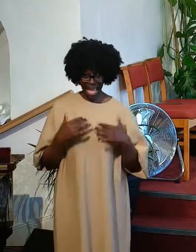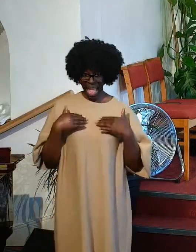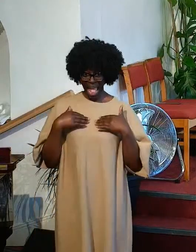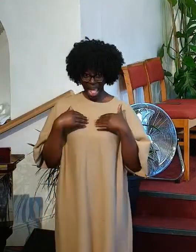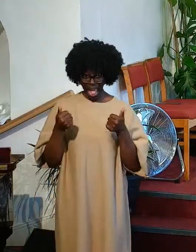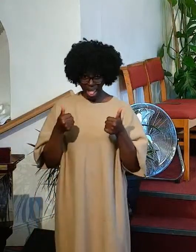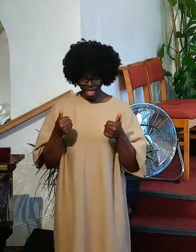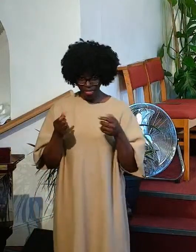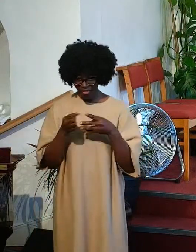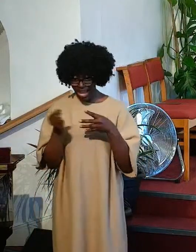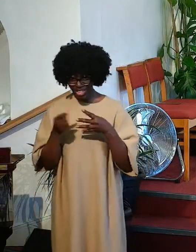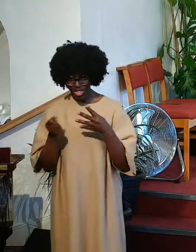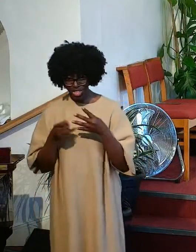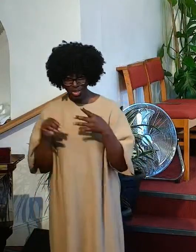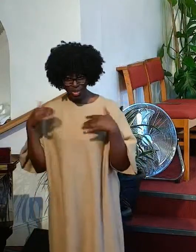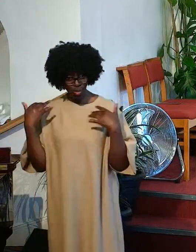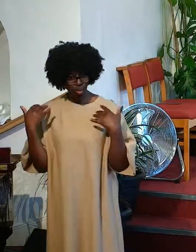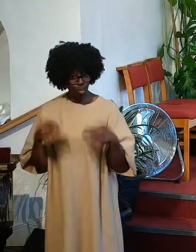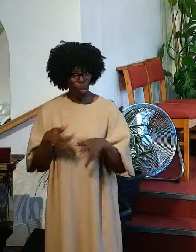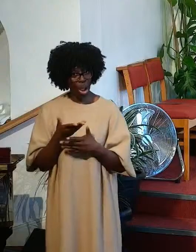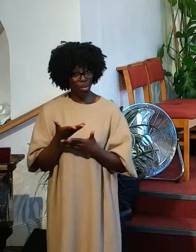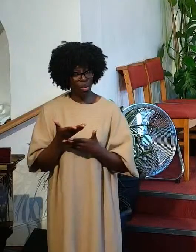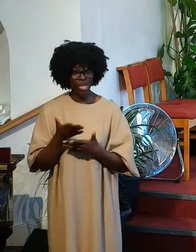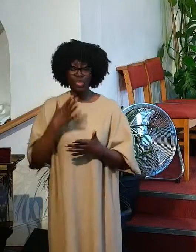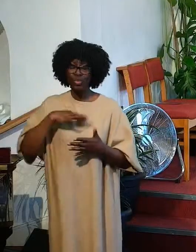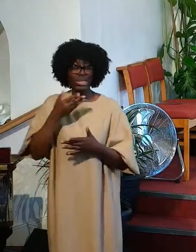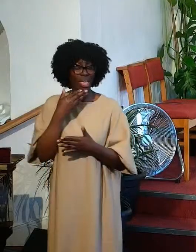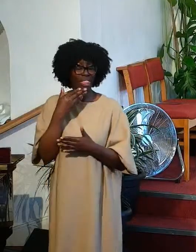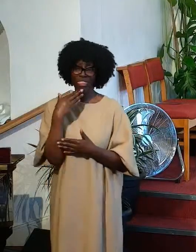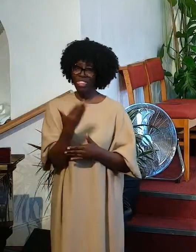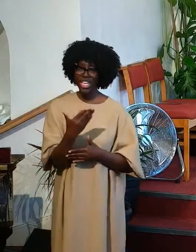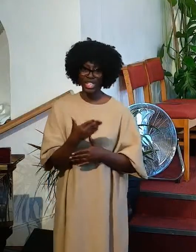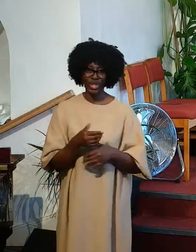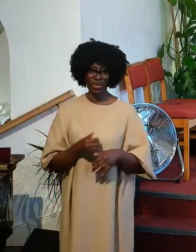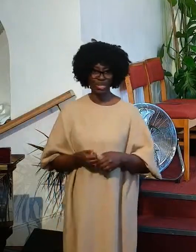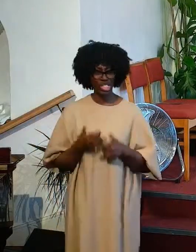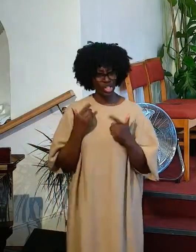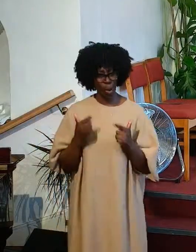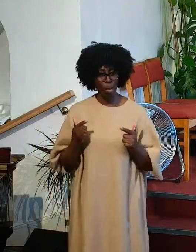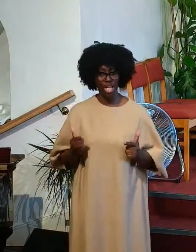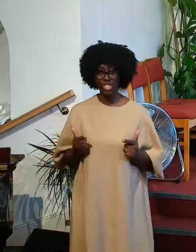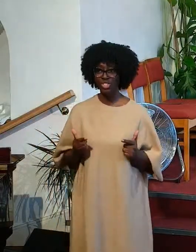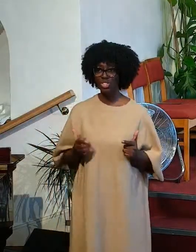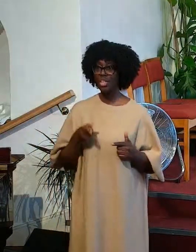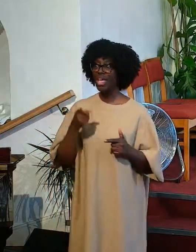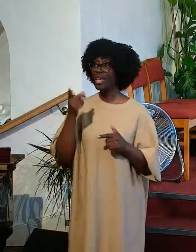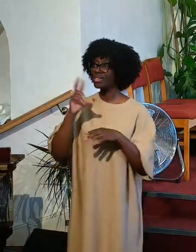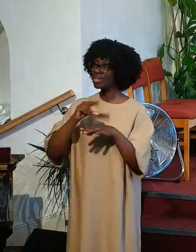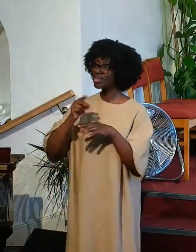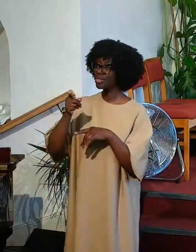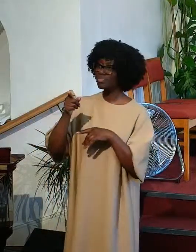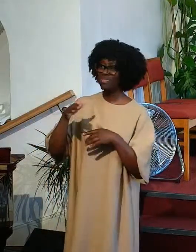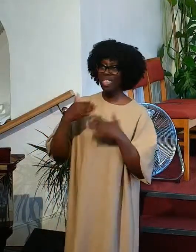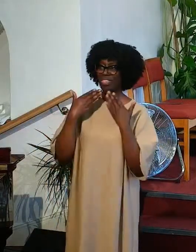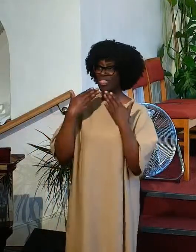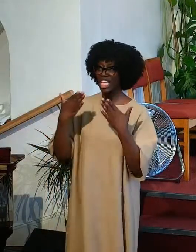factors. Brethren, I would just like to say thank you so much, Dr. Maphango, and to our own Anslim